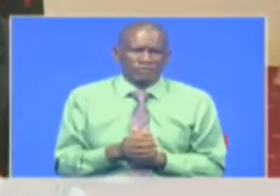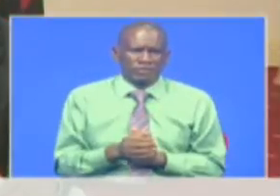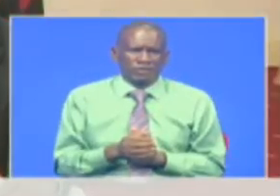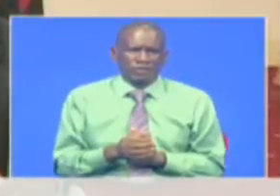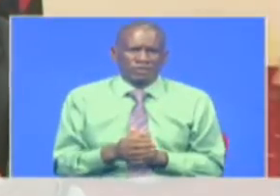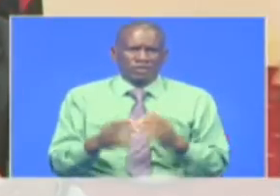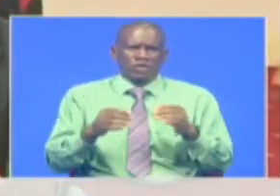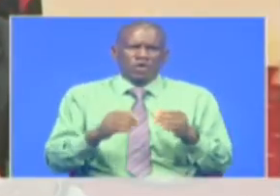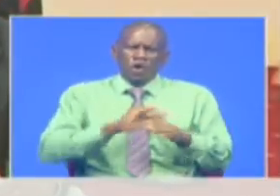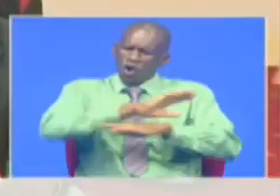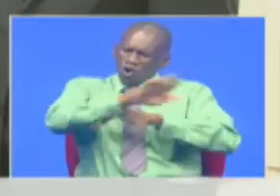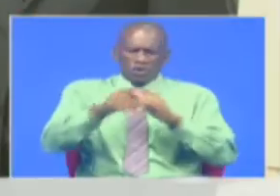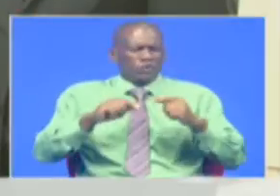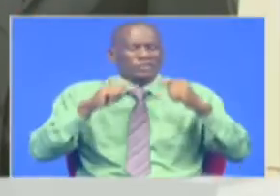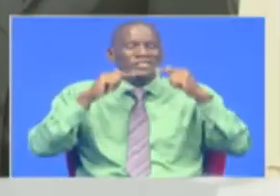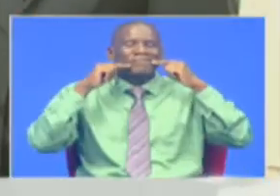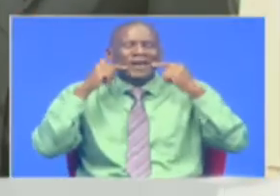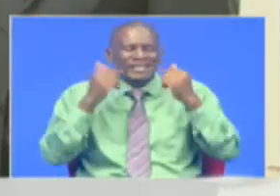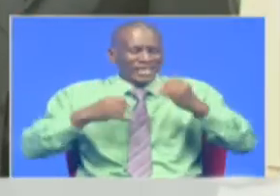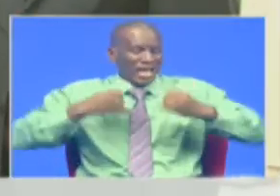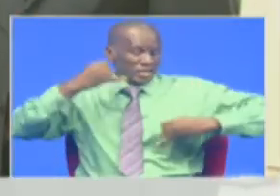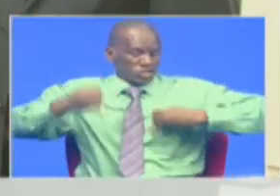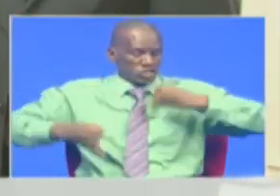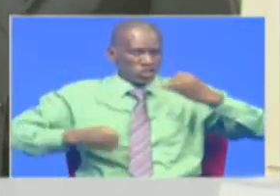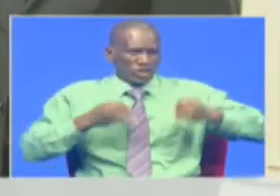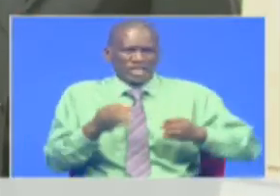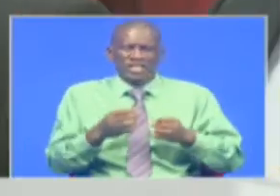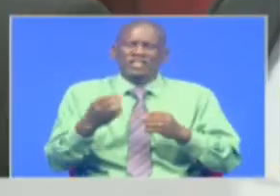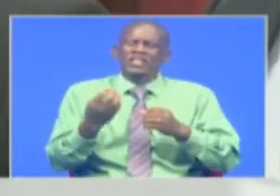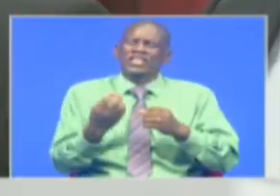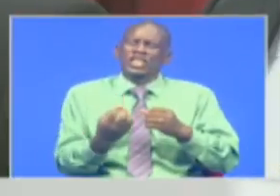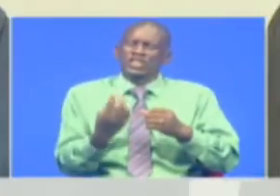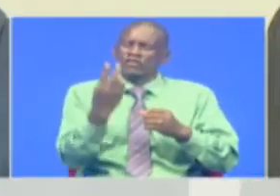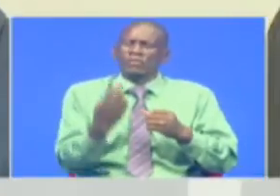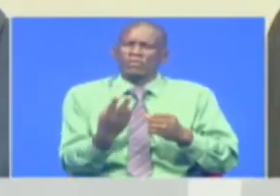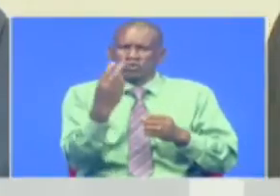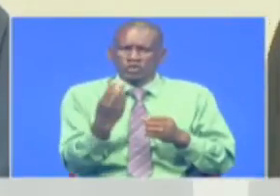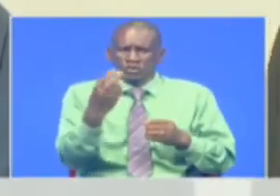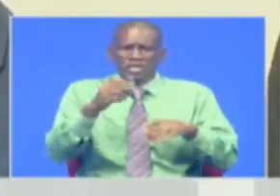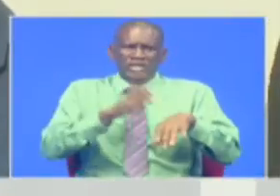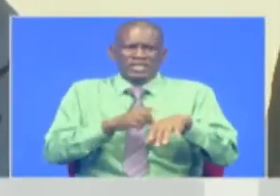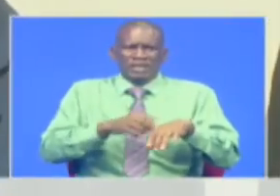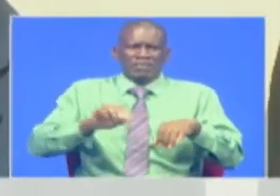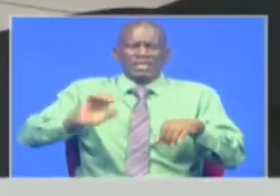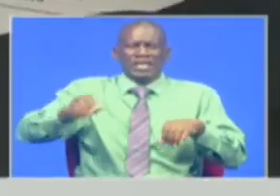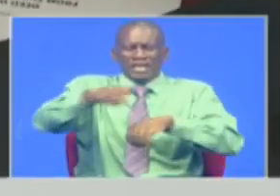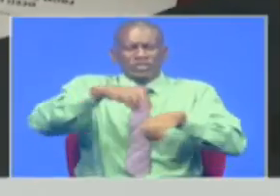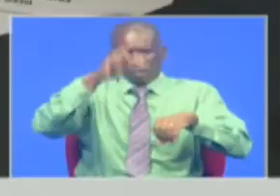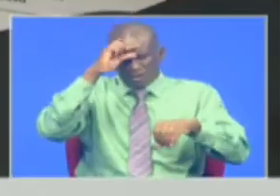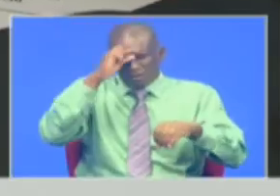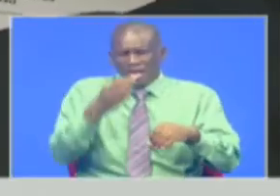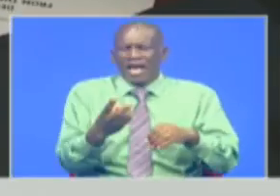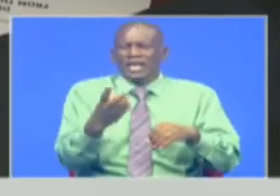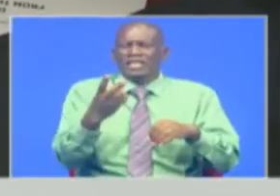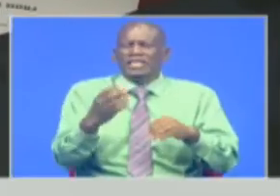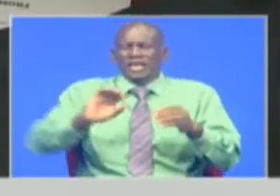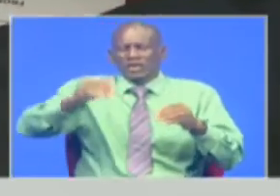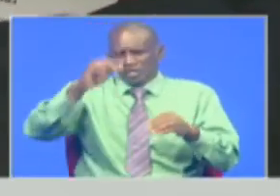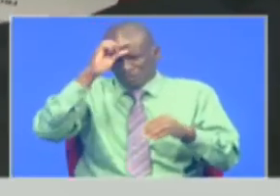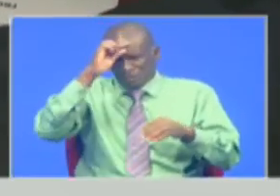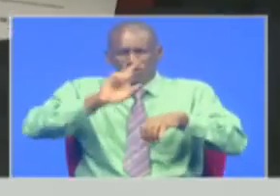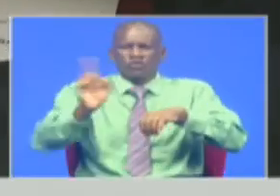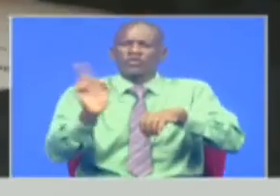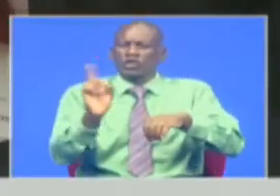was all smiles in February 2020 when the national government and the county government of Nairobi put pen to paper a deal